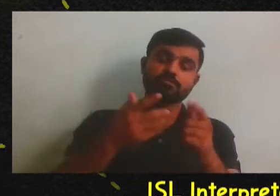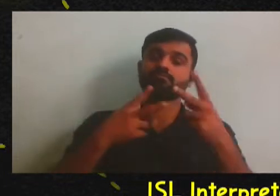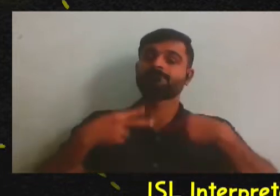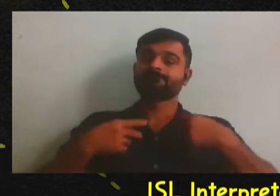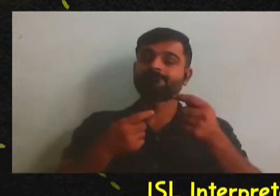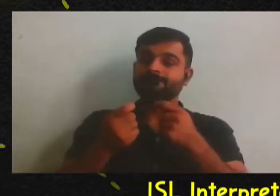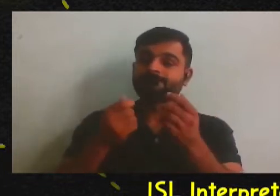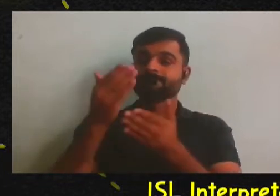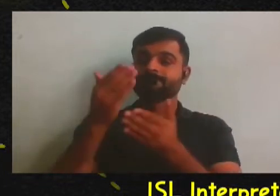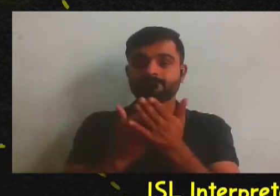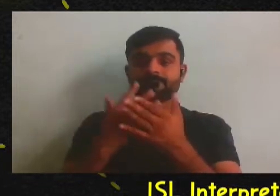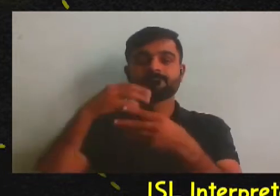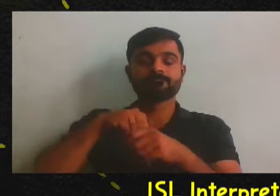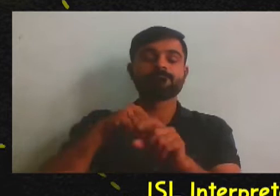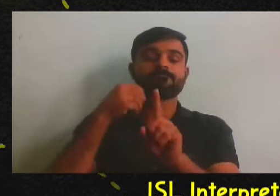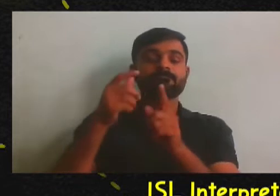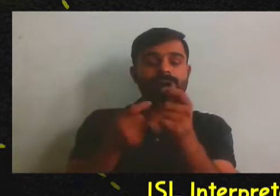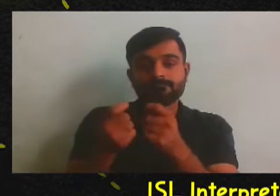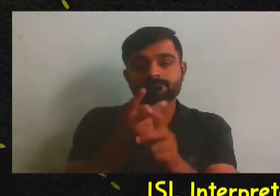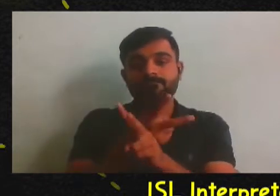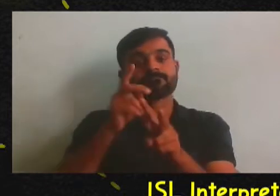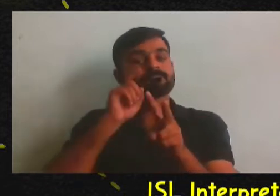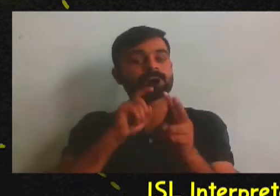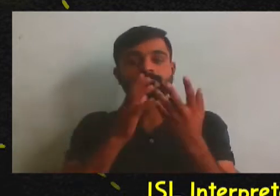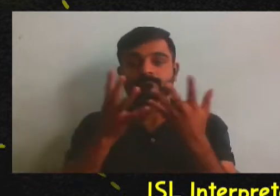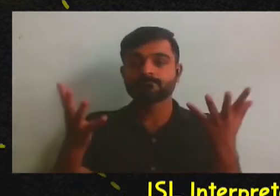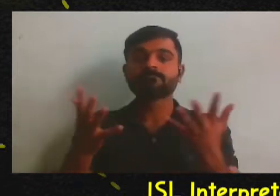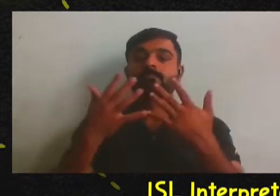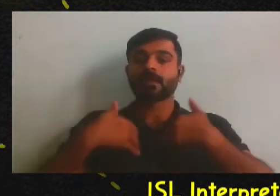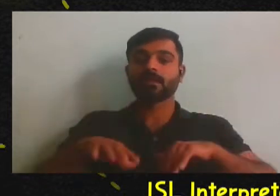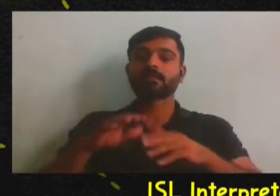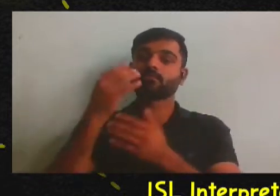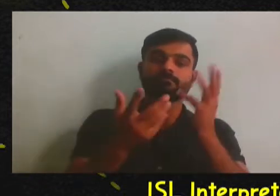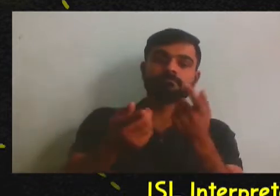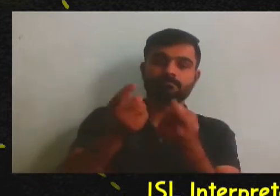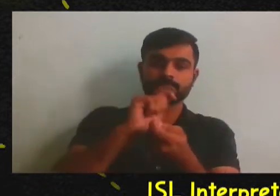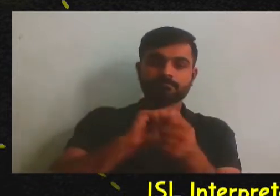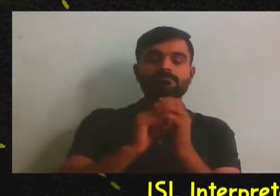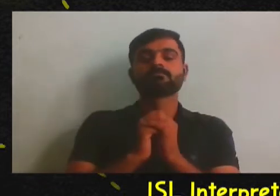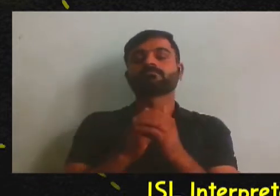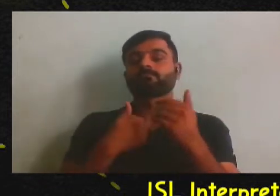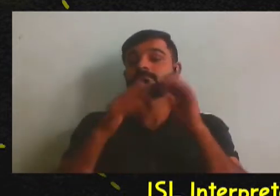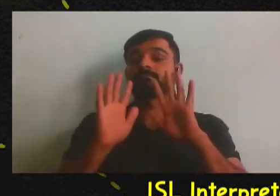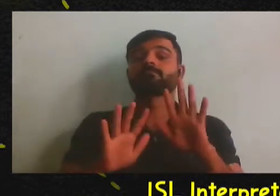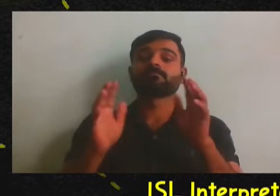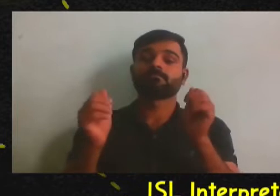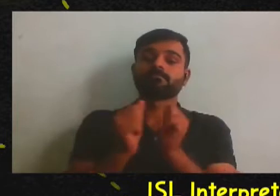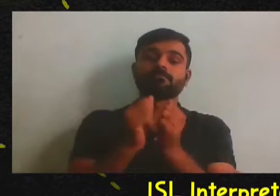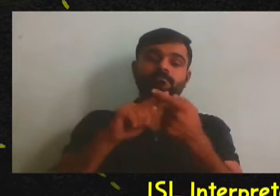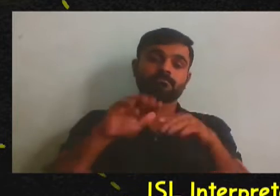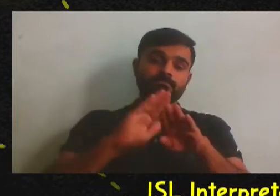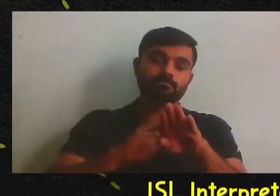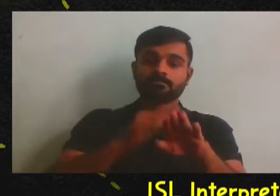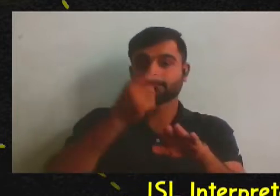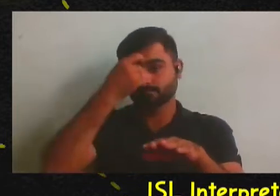and innovation and advocating for sexual and reproductive health and rights, as well as gender equality and justice. Biva also has prior experience working on issues